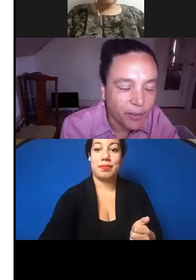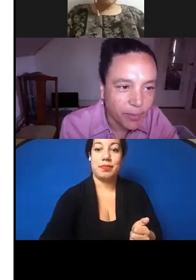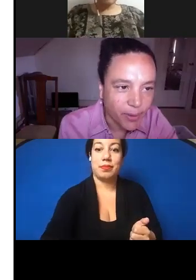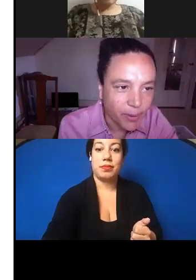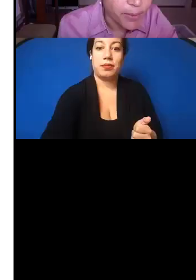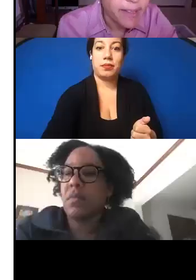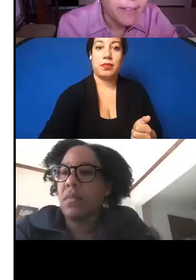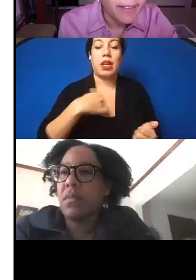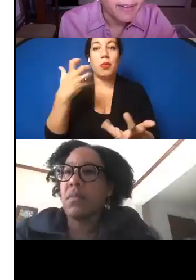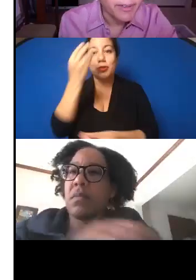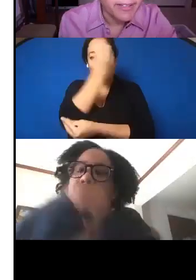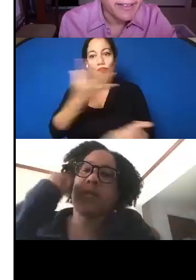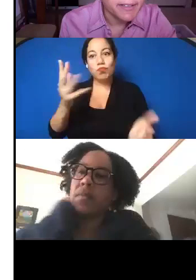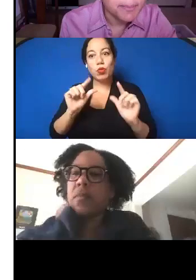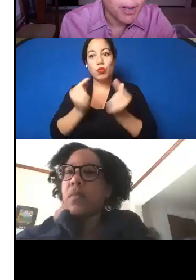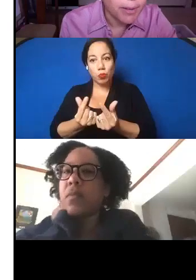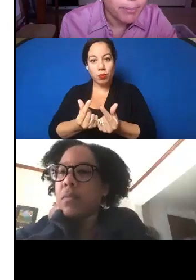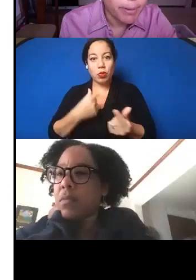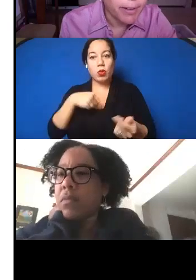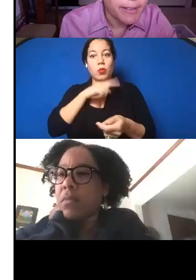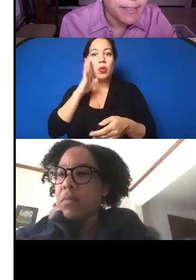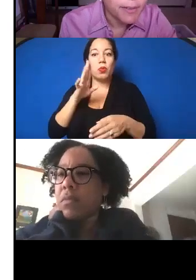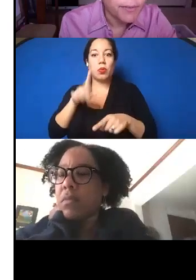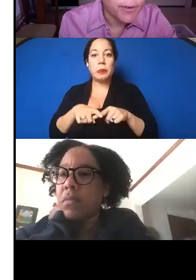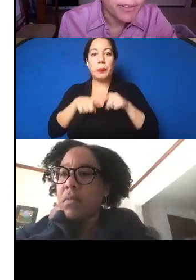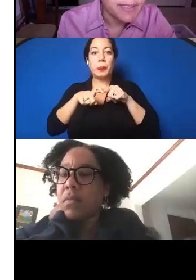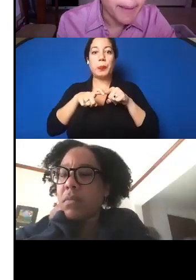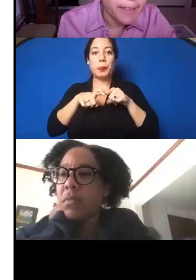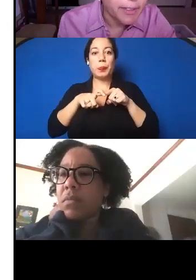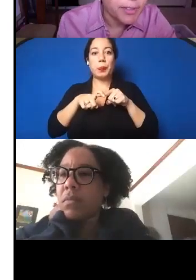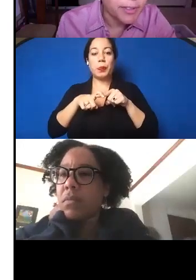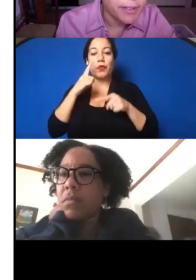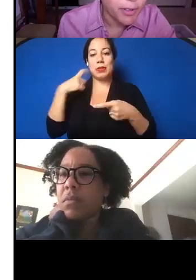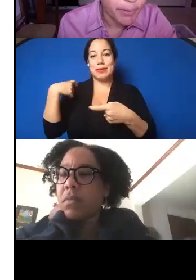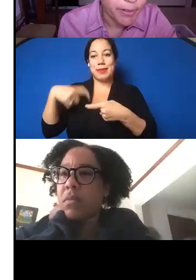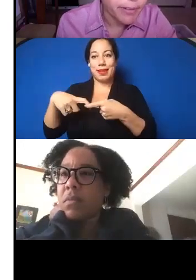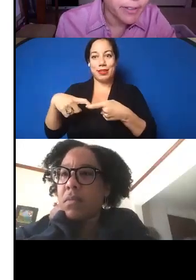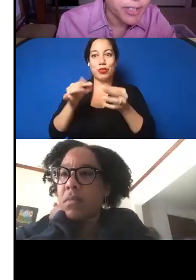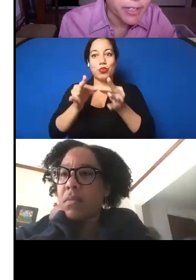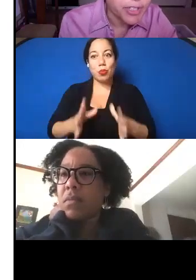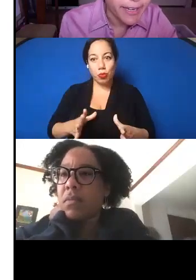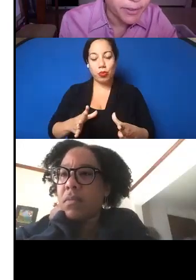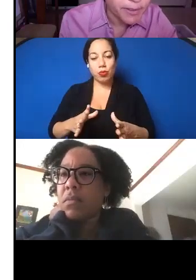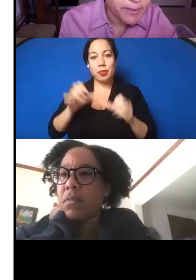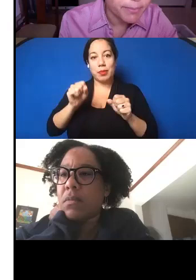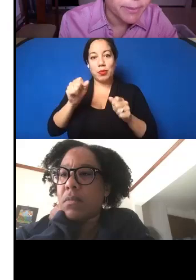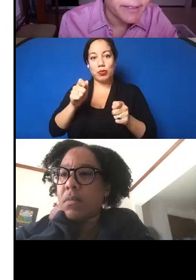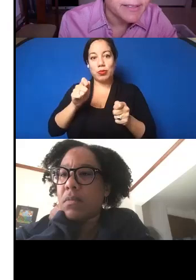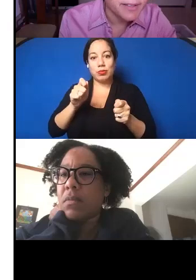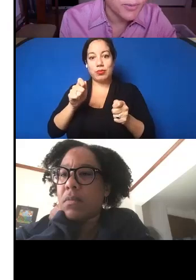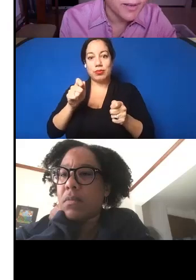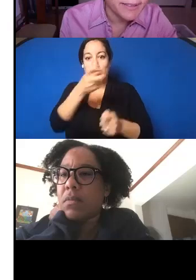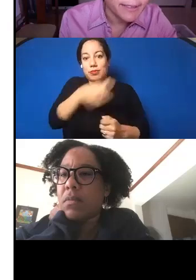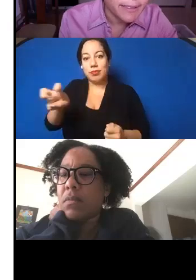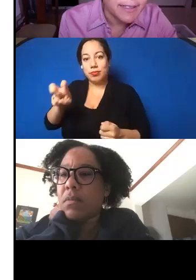the group know that we're taking a small pause for the Spanish interpreter to change channels, because